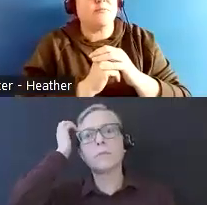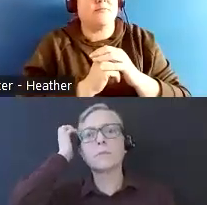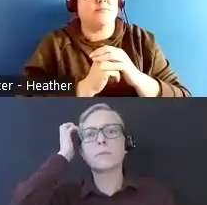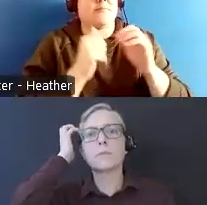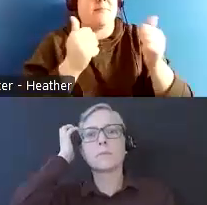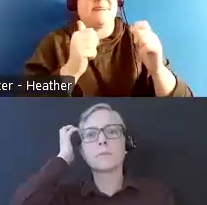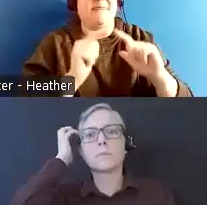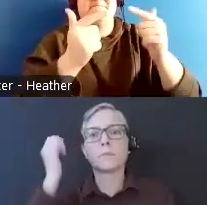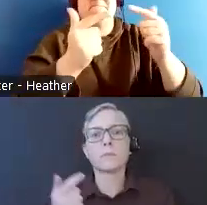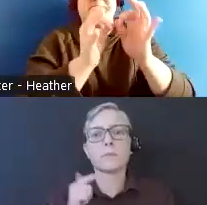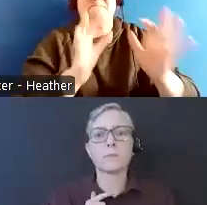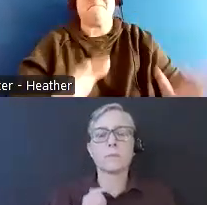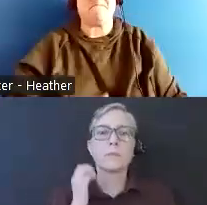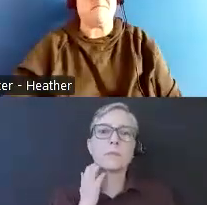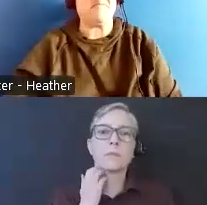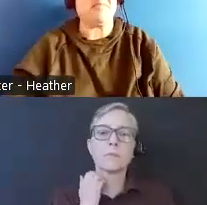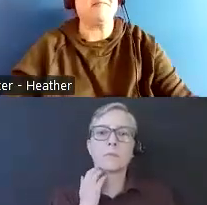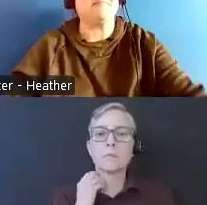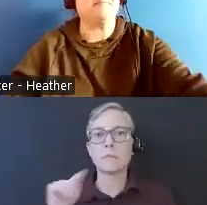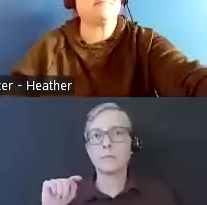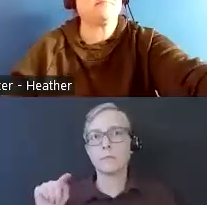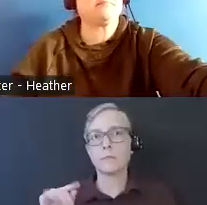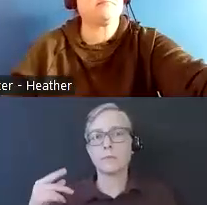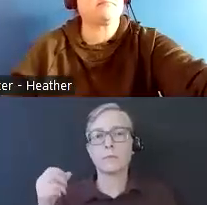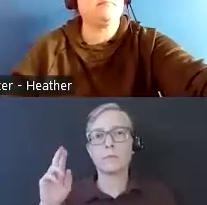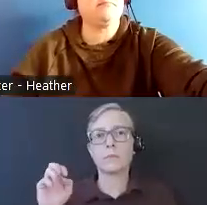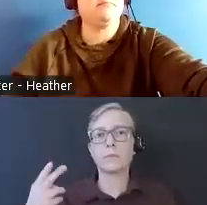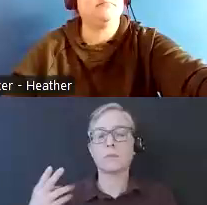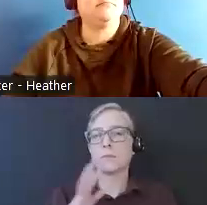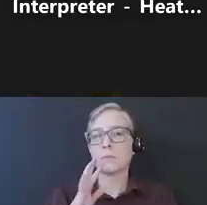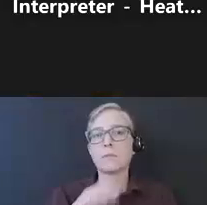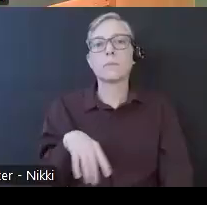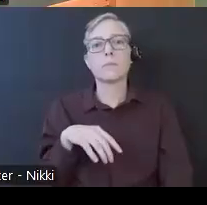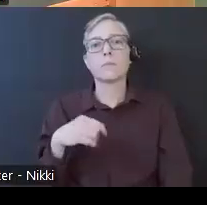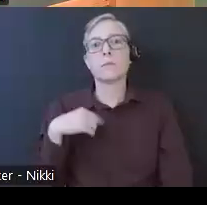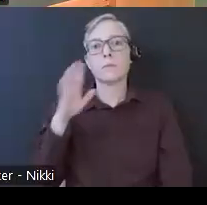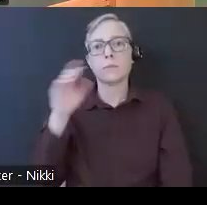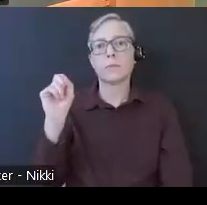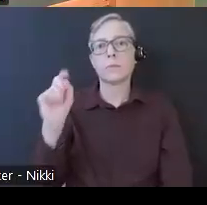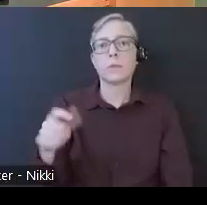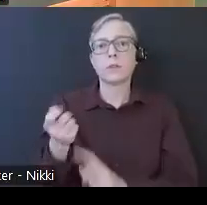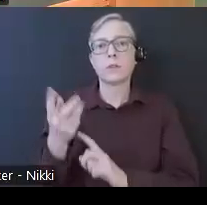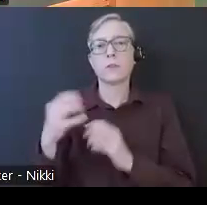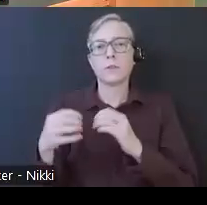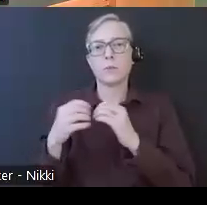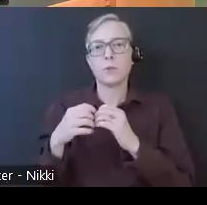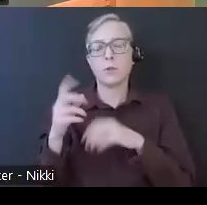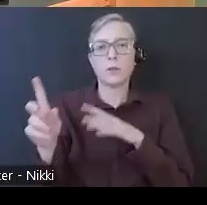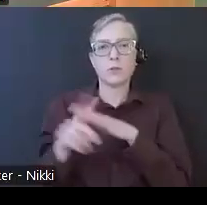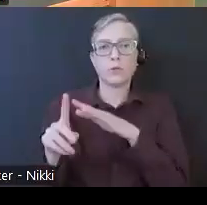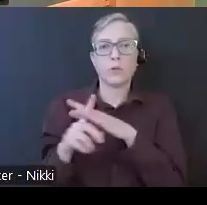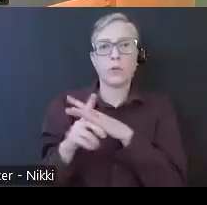question, combining a couple that came in, and it relates to health equity and health disparities as it relates to the computerized CBT